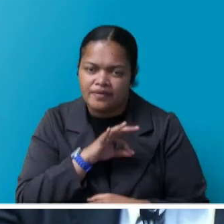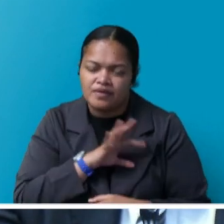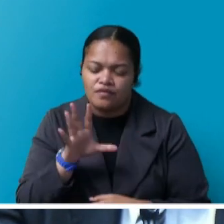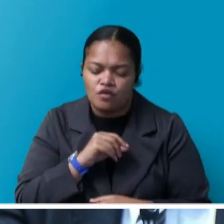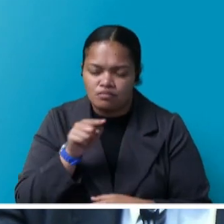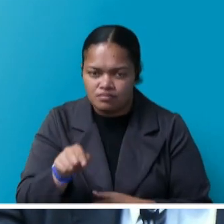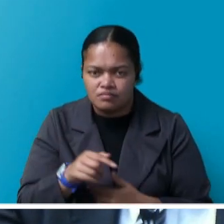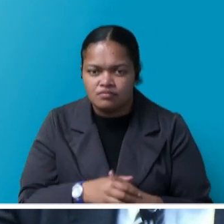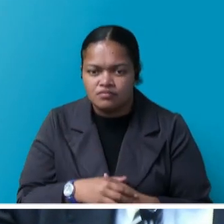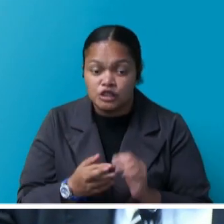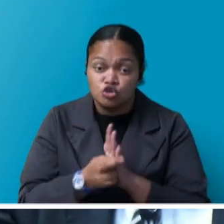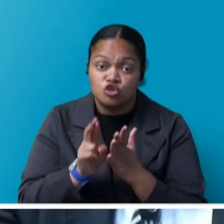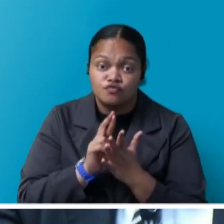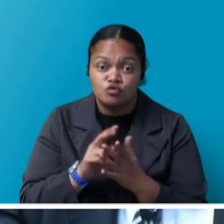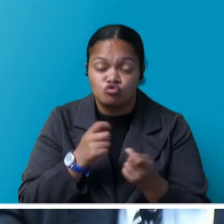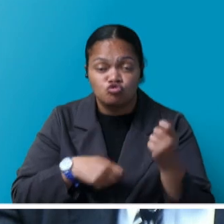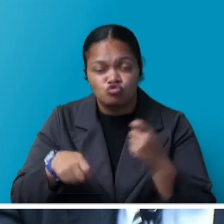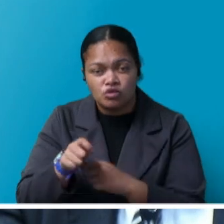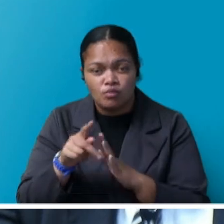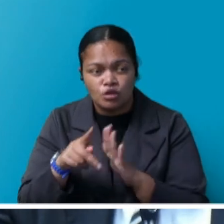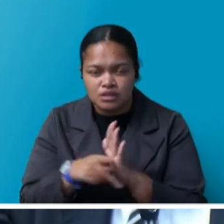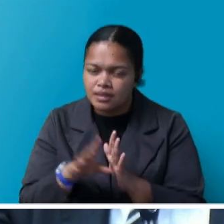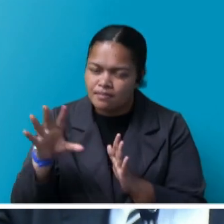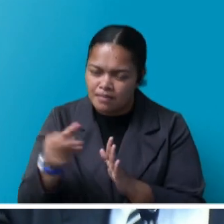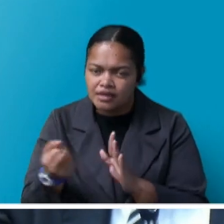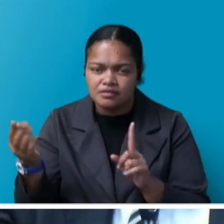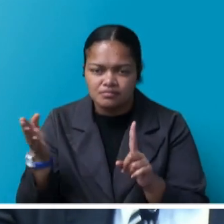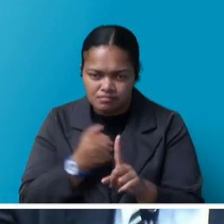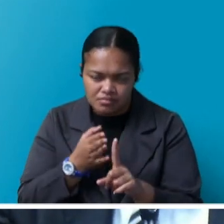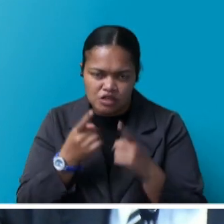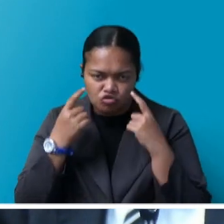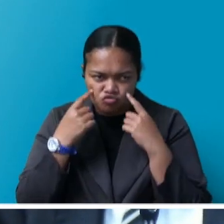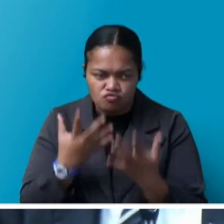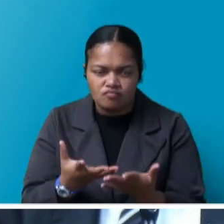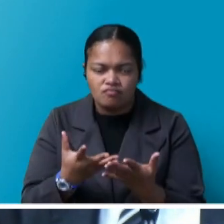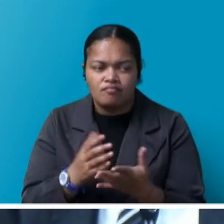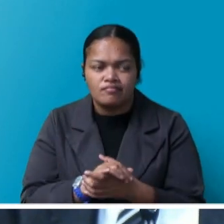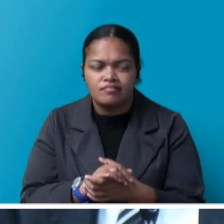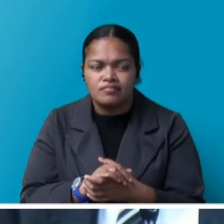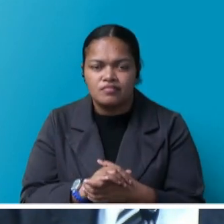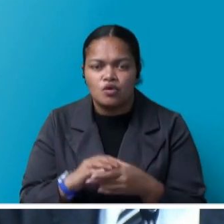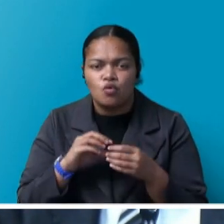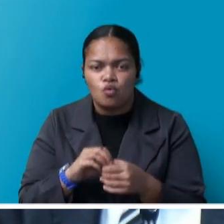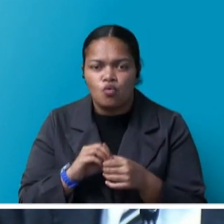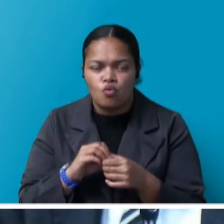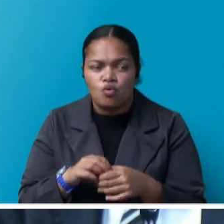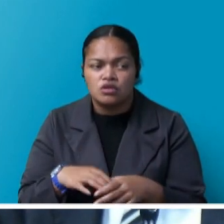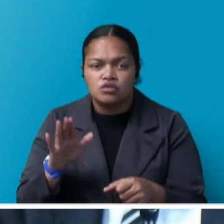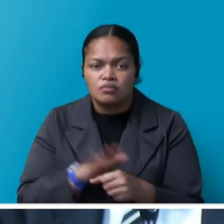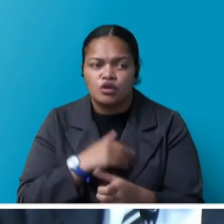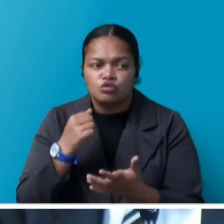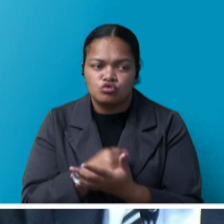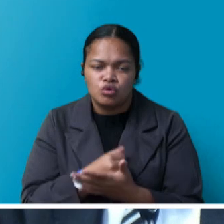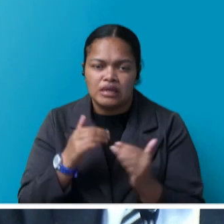advancements. The review of the trade policy framework must take into account the realities faced by resource owners in these areas, ensuring they have